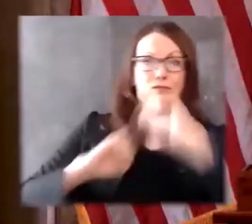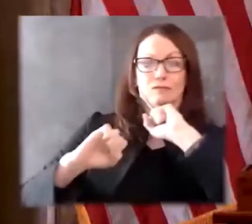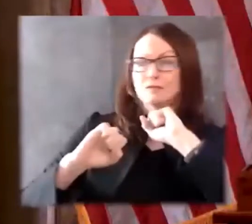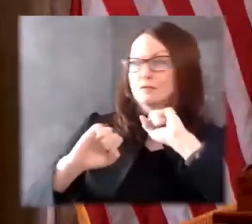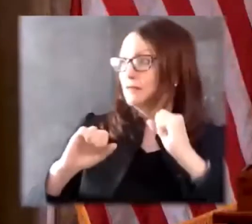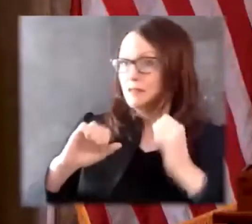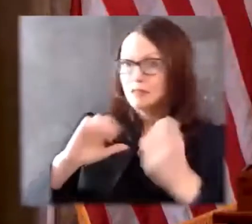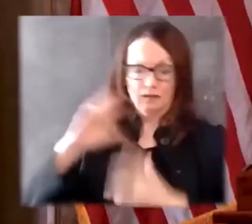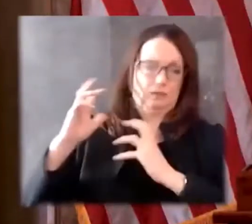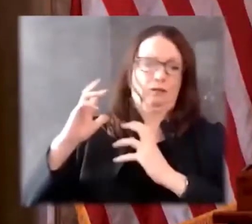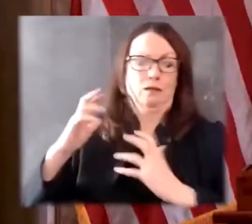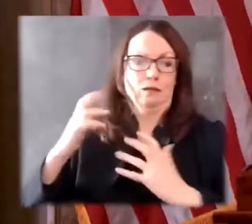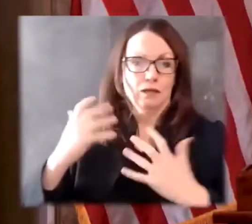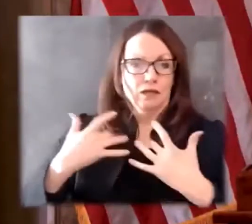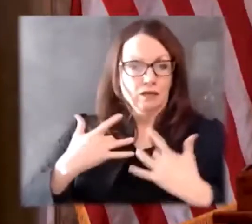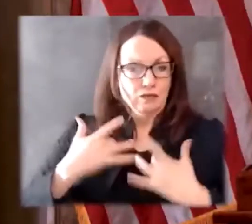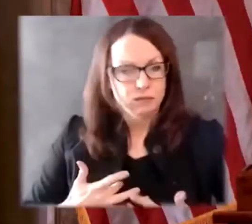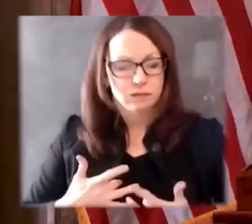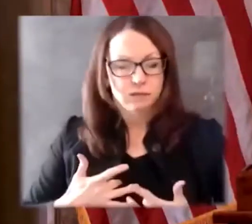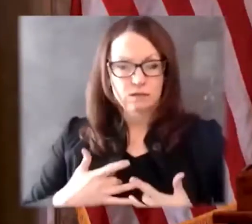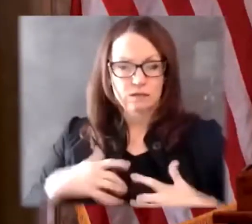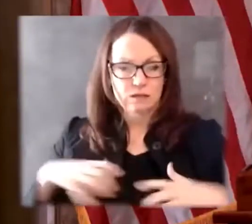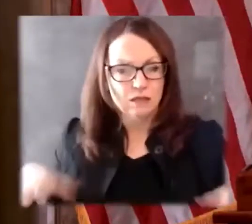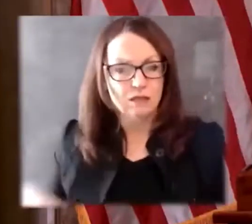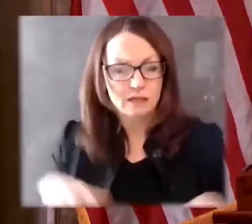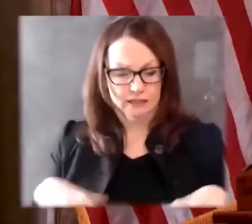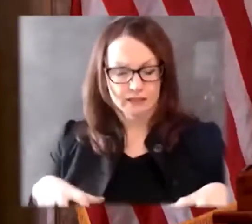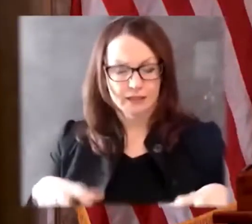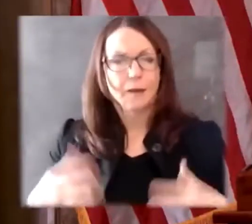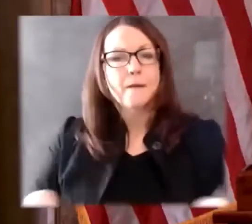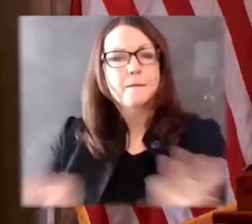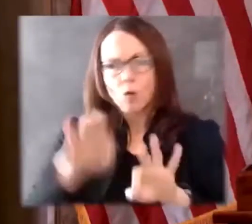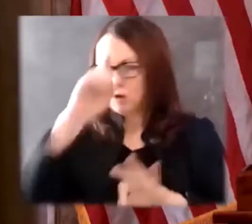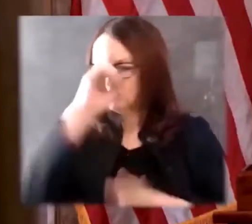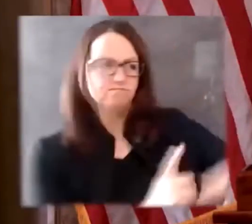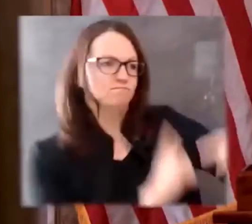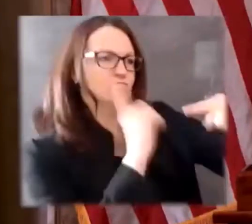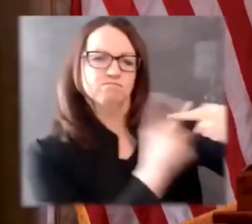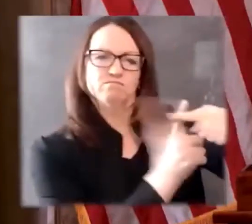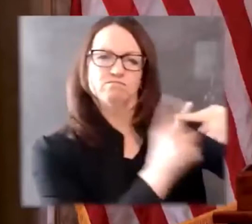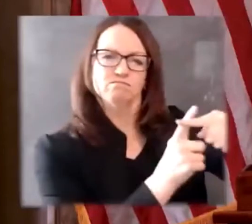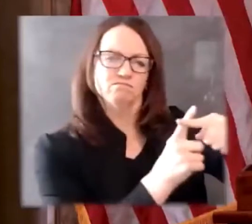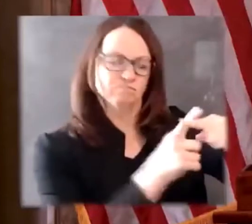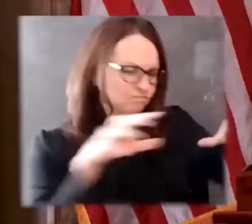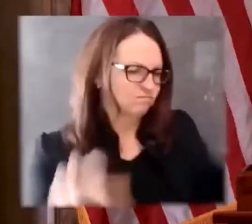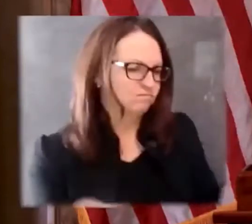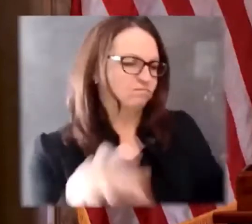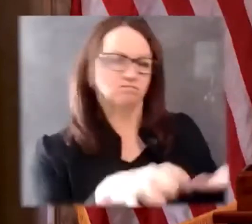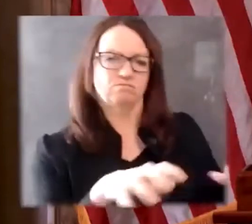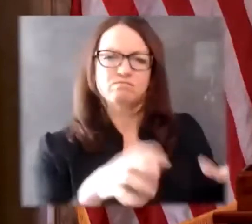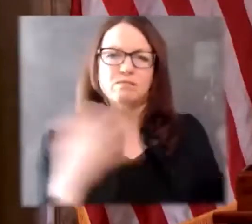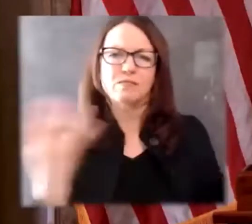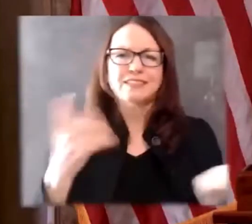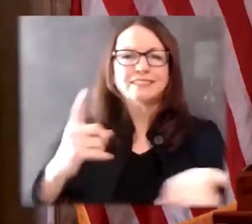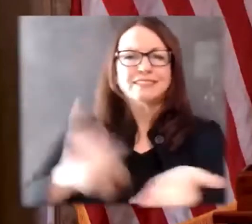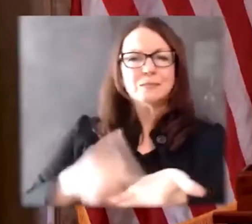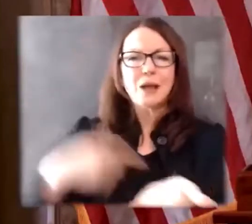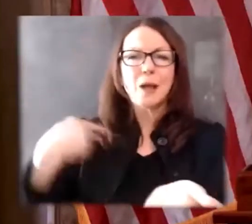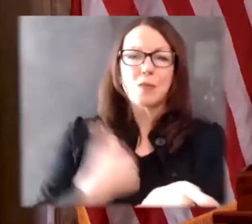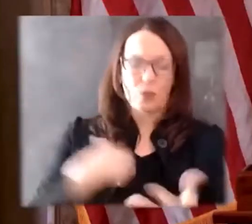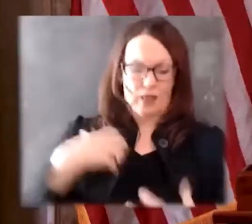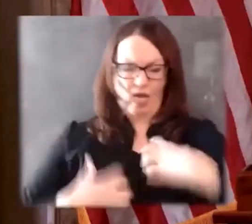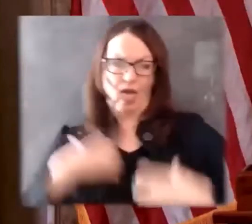Yes, sometimes doing what's best and what is right lost out to elected officials who chose politics and political